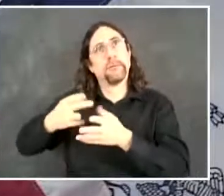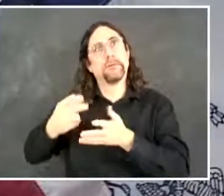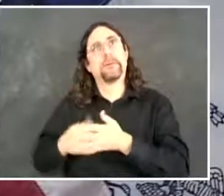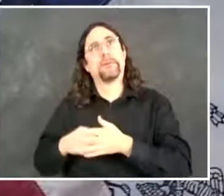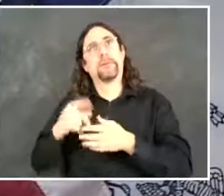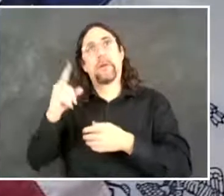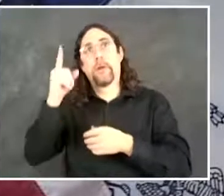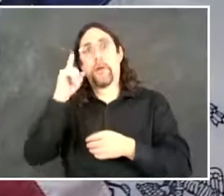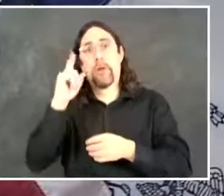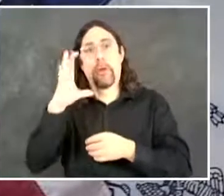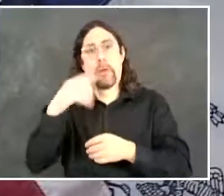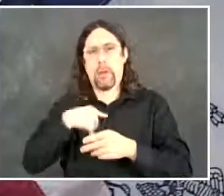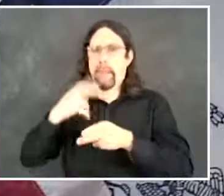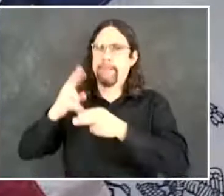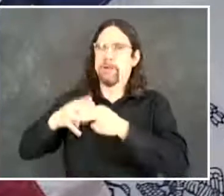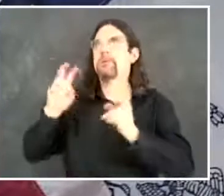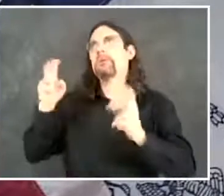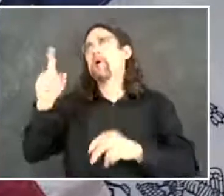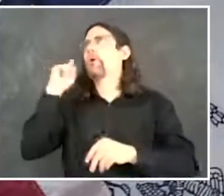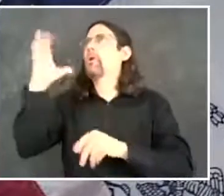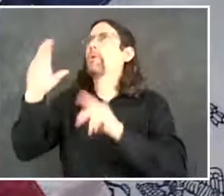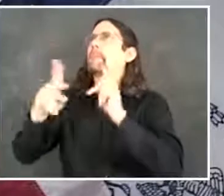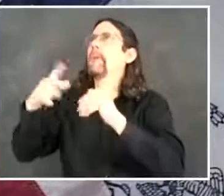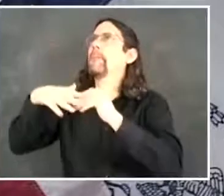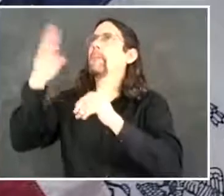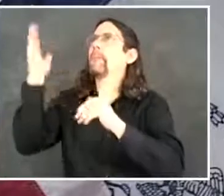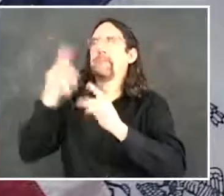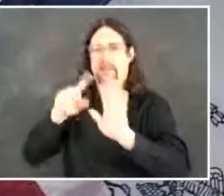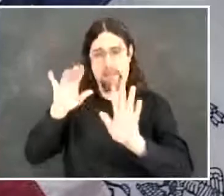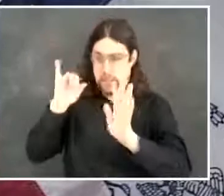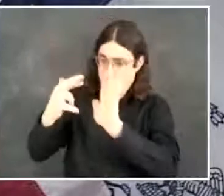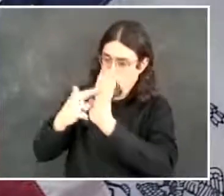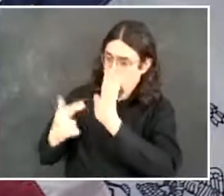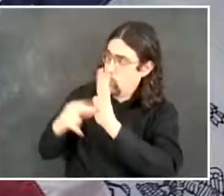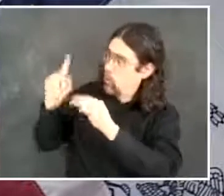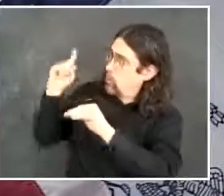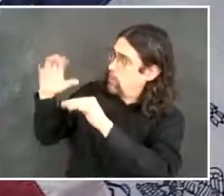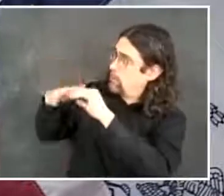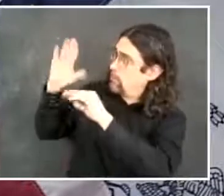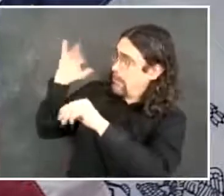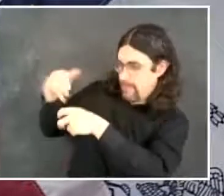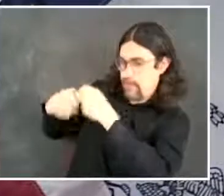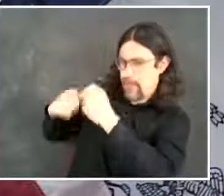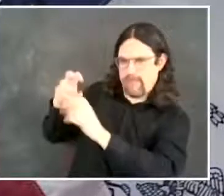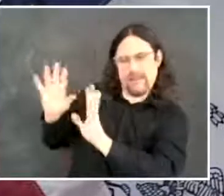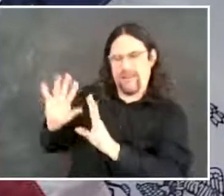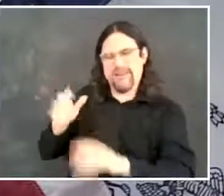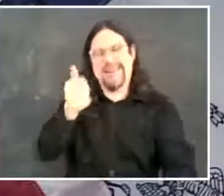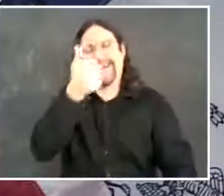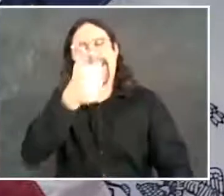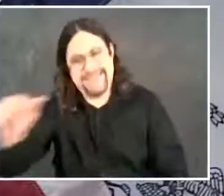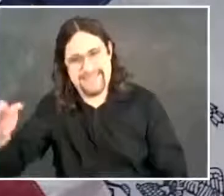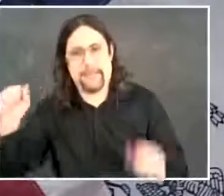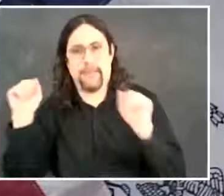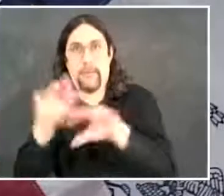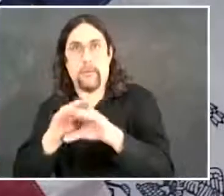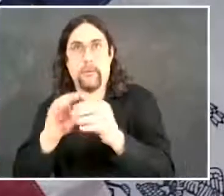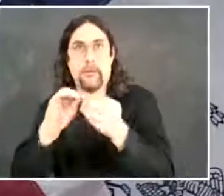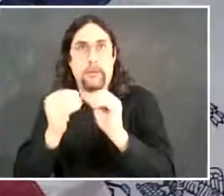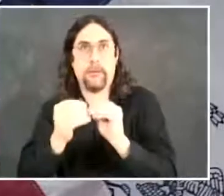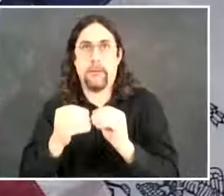If people are gathering, they're going to be summoned. Now, look, if the police start arriving and everyone